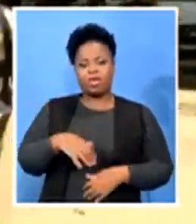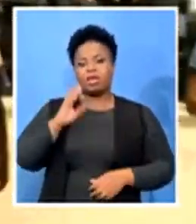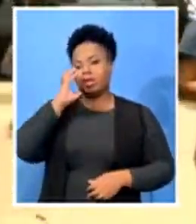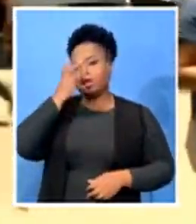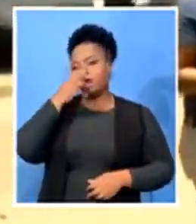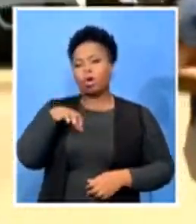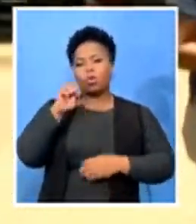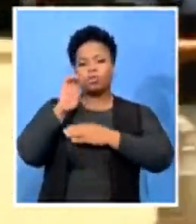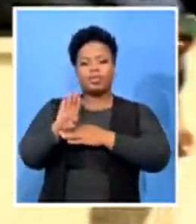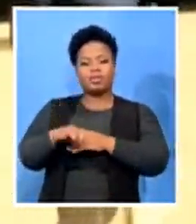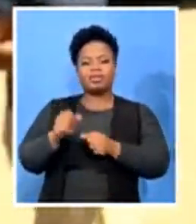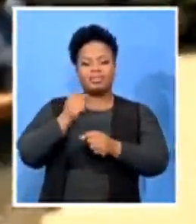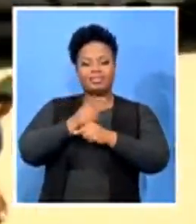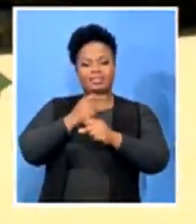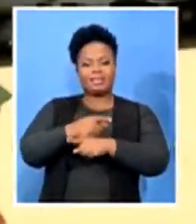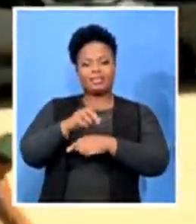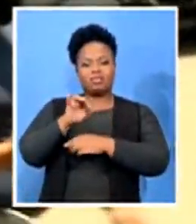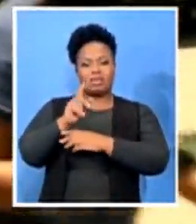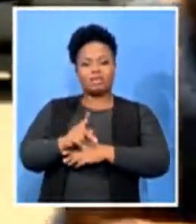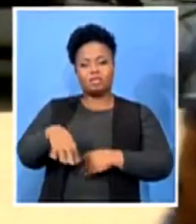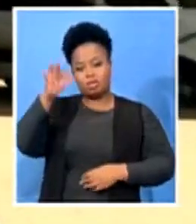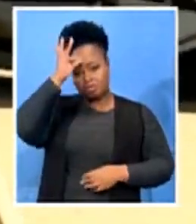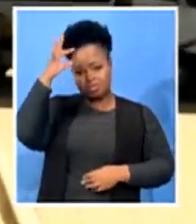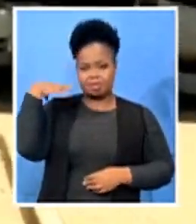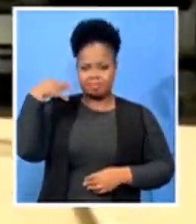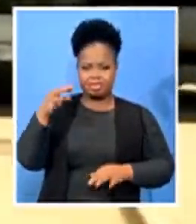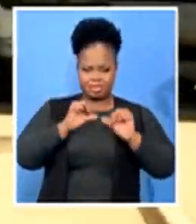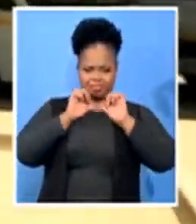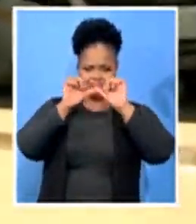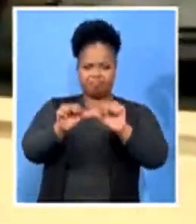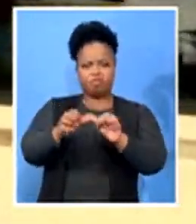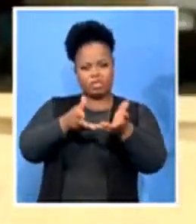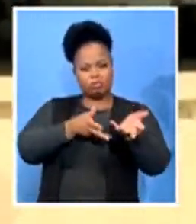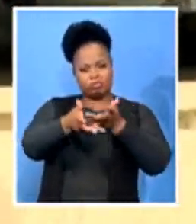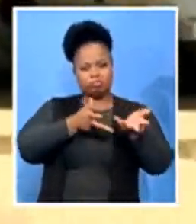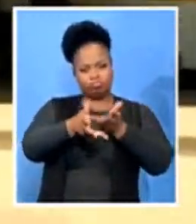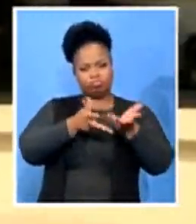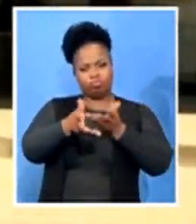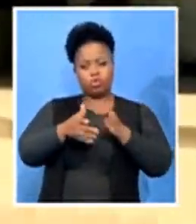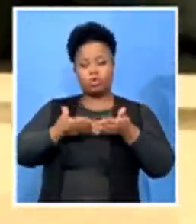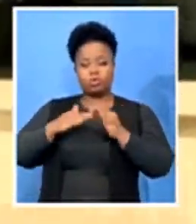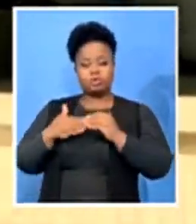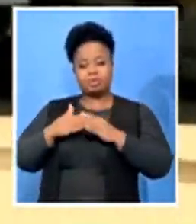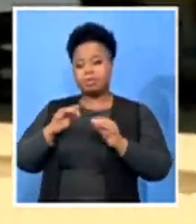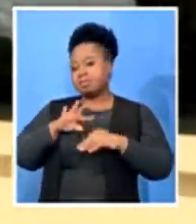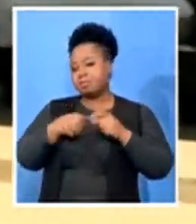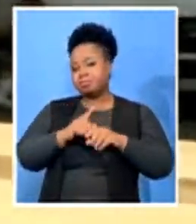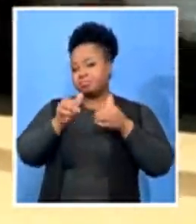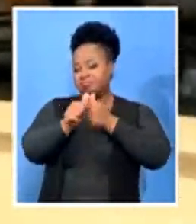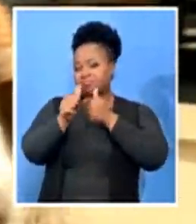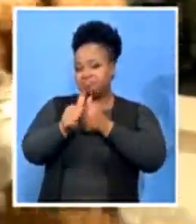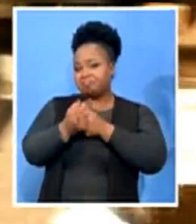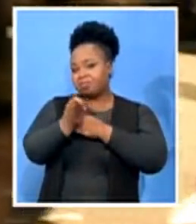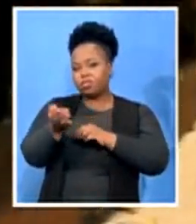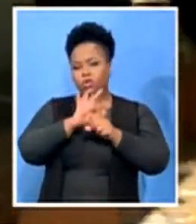police minister continues, of course, to engage with residents about the compliance of the COVID-19.